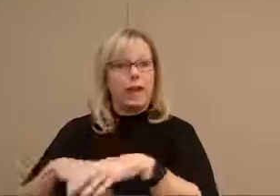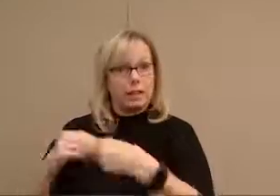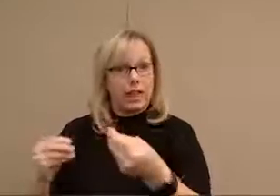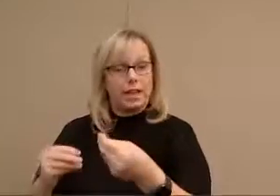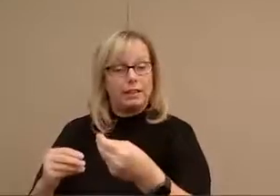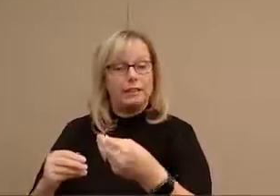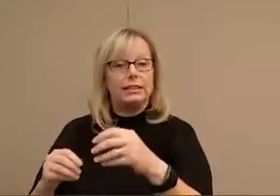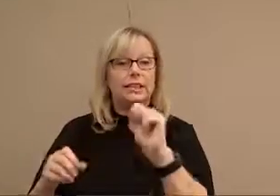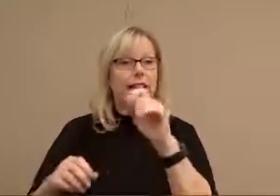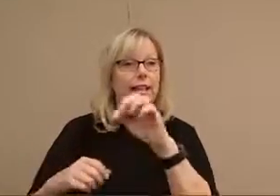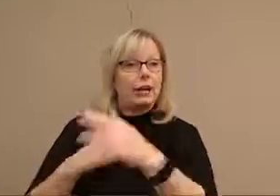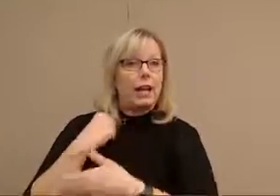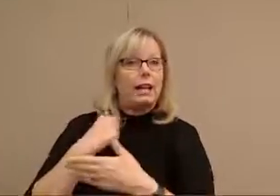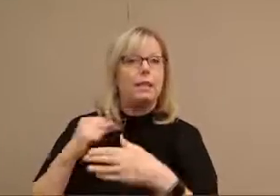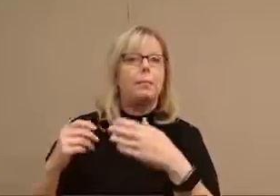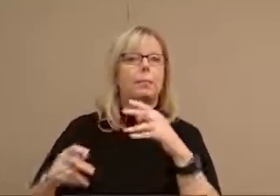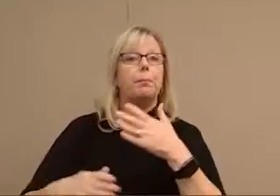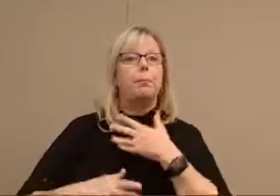Okay.